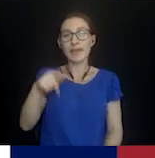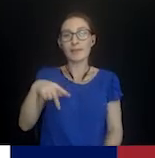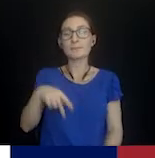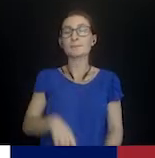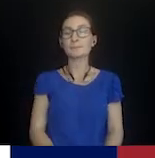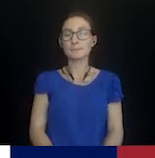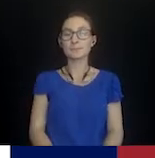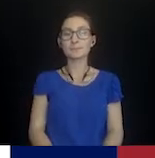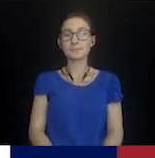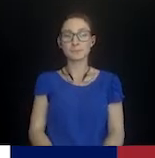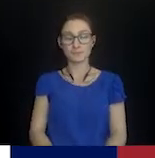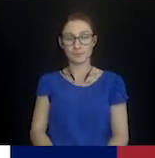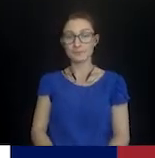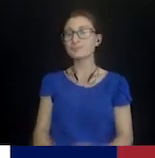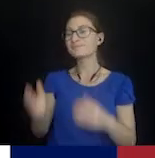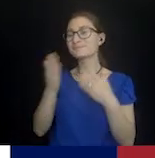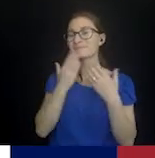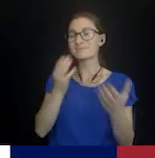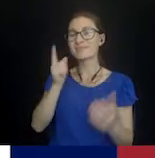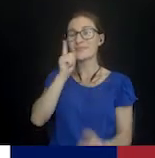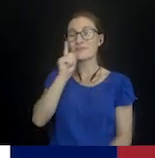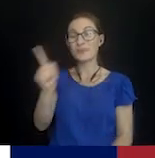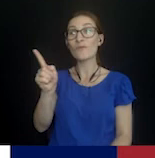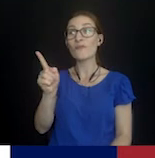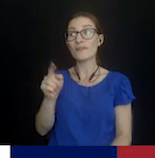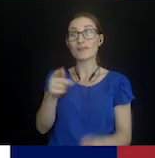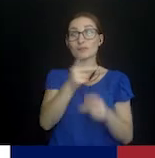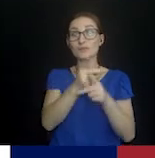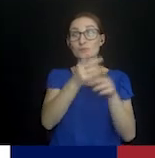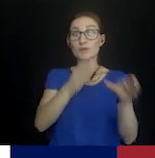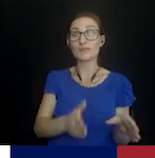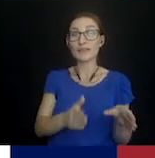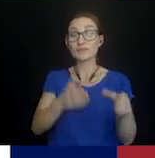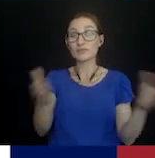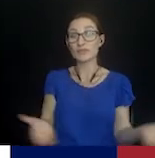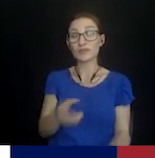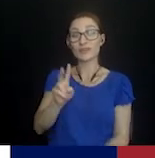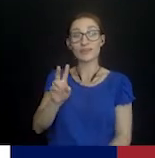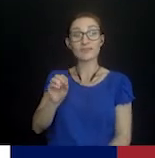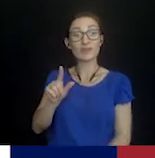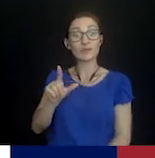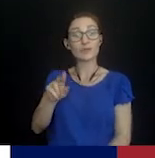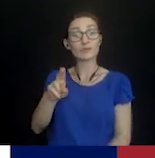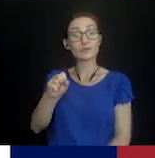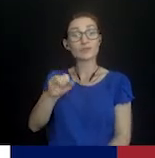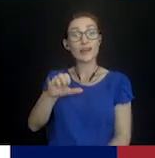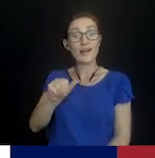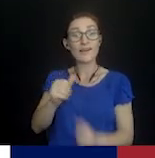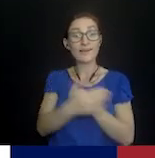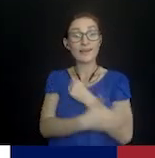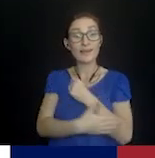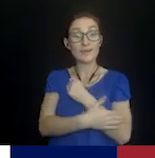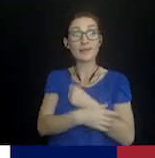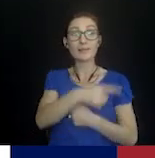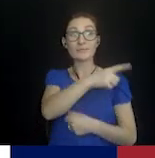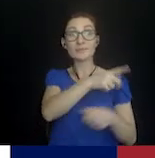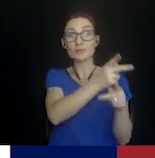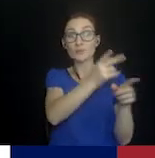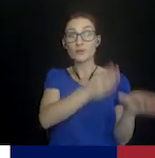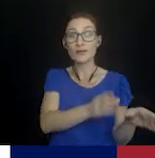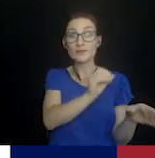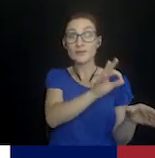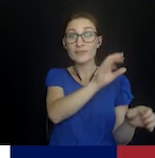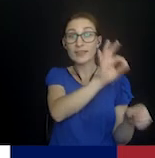Thanks to the efforts of our supervisor here in Volusia County, we were